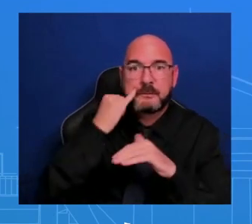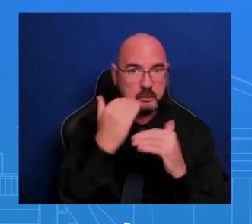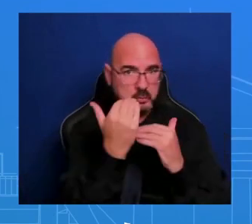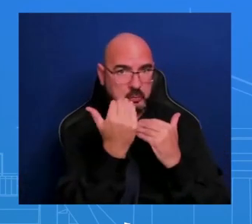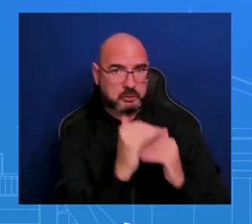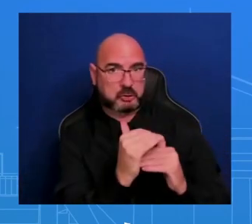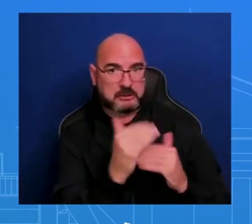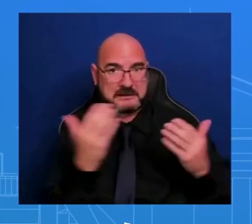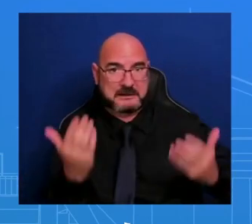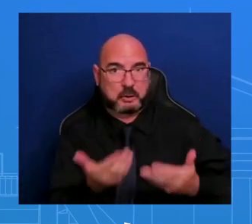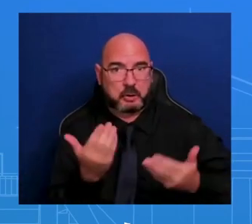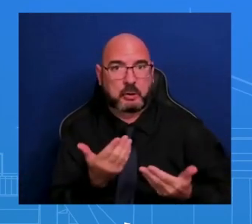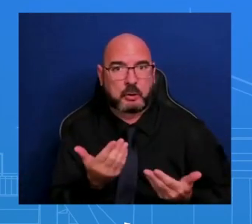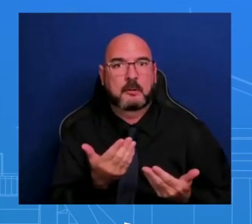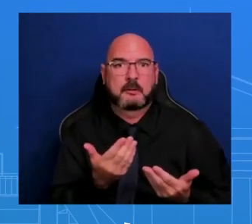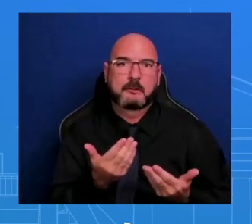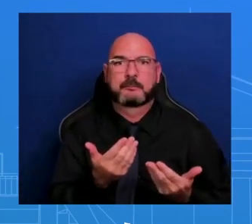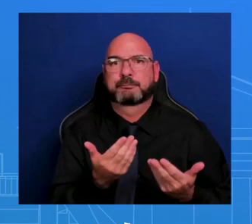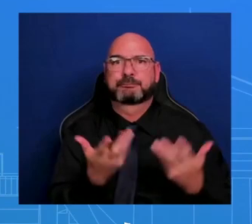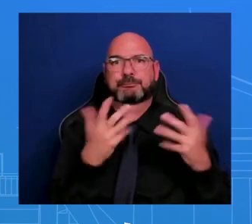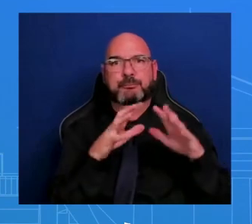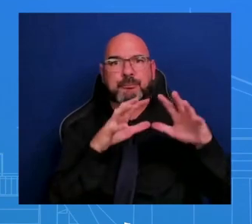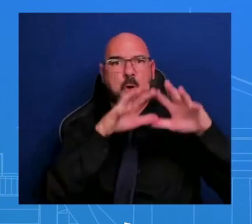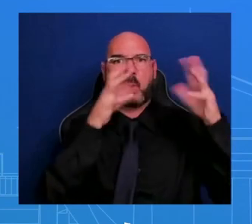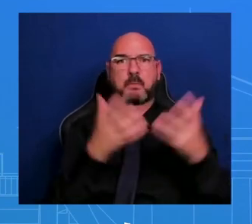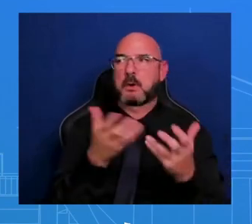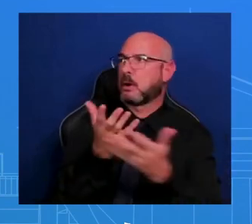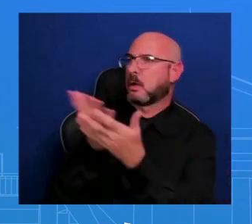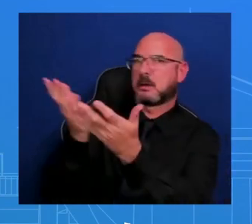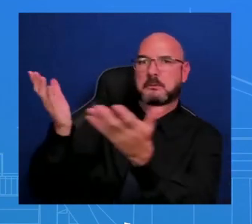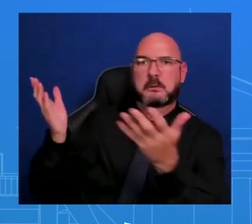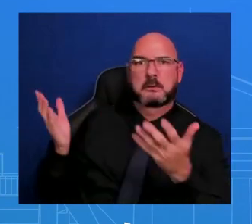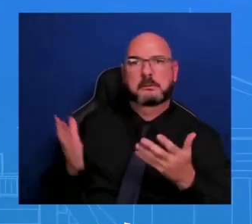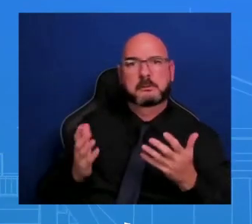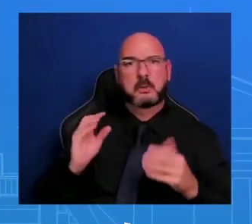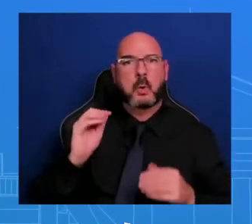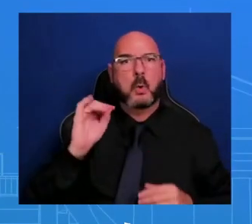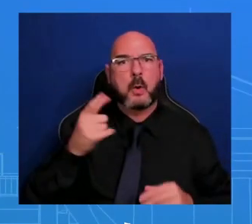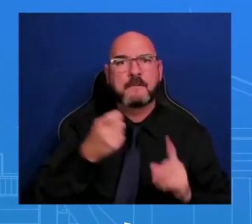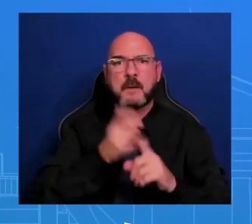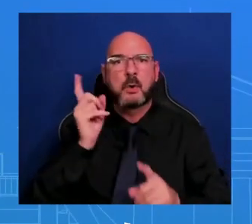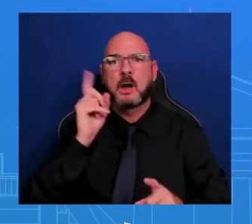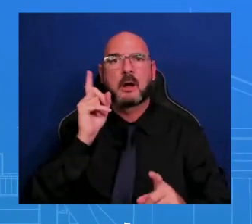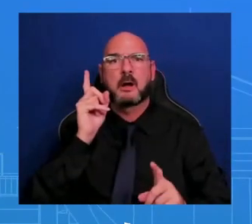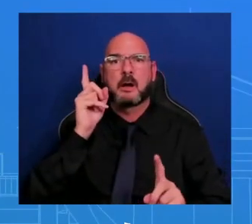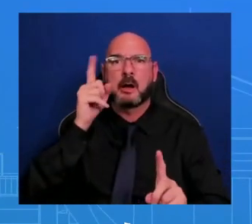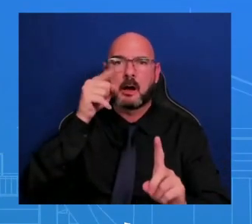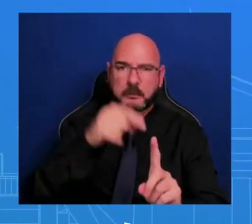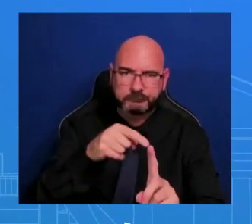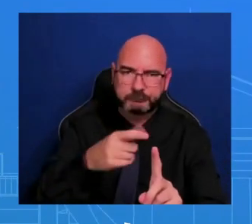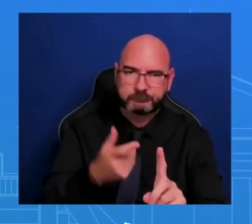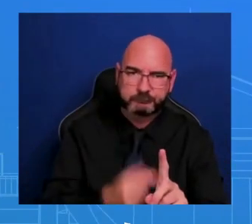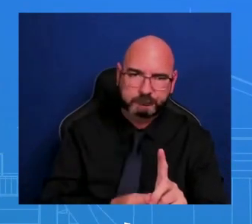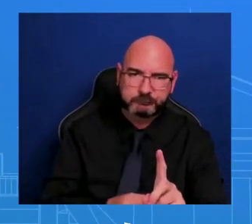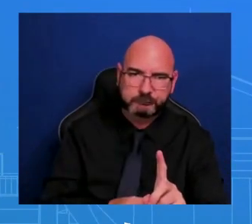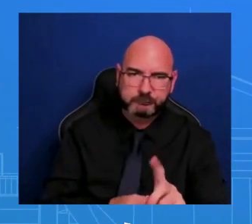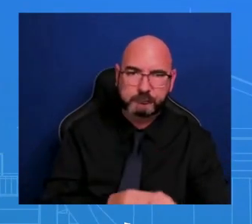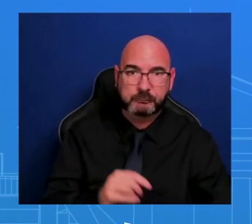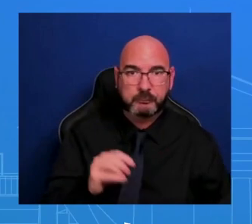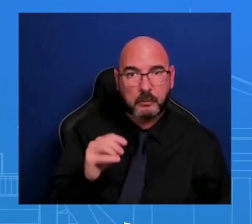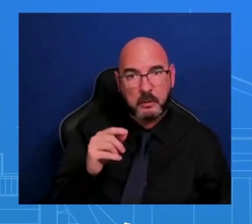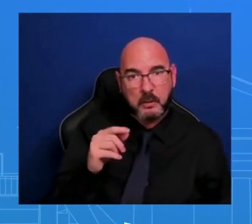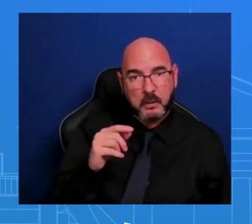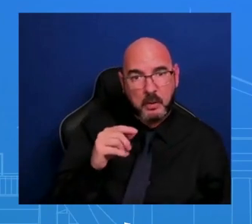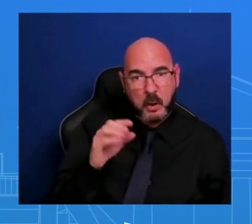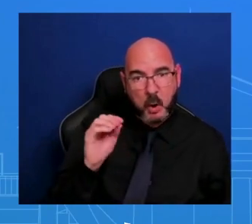somewhere else. OPEC is cutting prices of oil, so the price of oil goes up. Yeah, and we're not part of OPEC, as you know. Right. Right, but and so they're going to make their